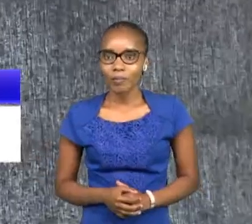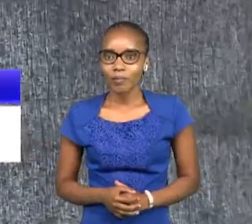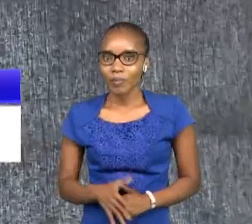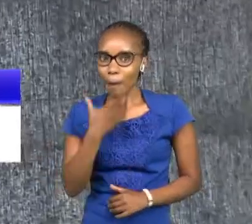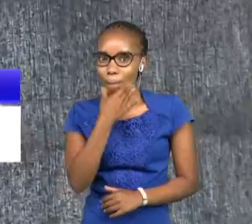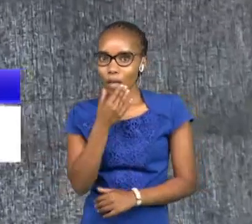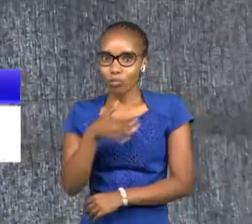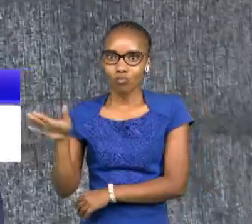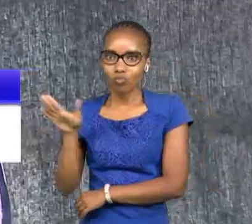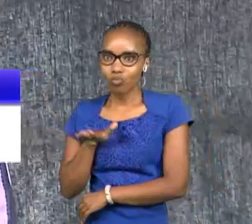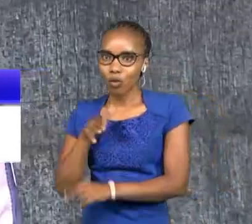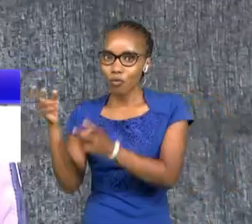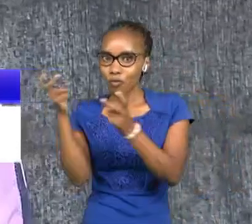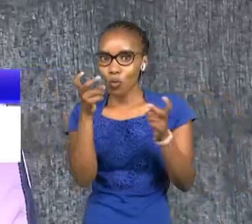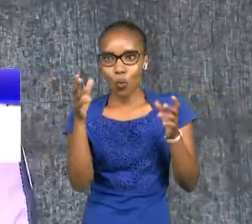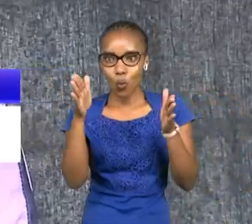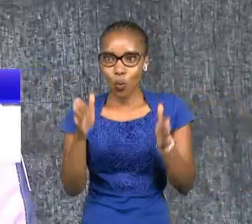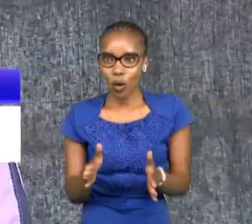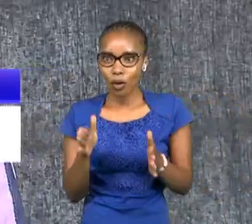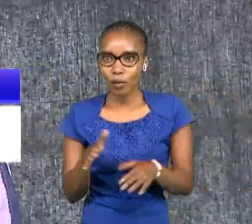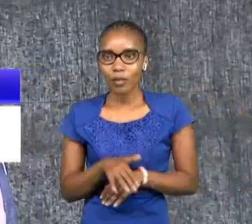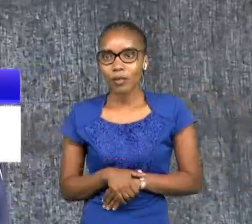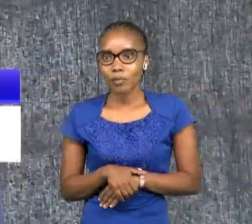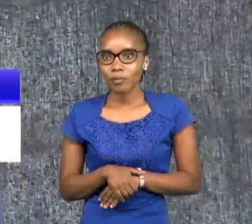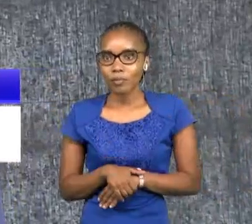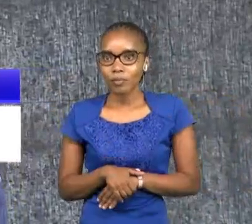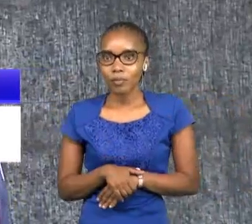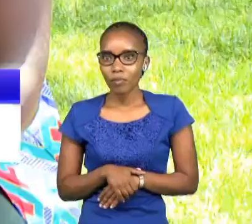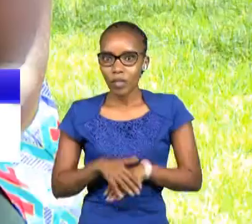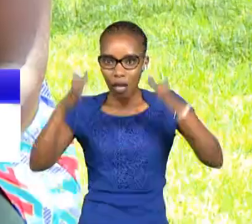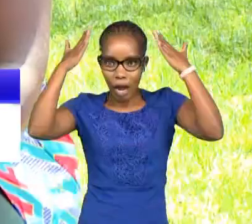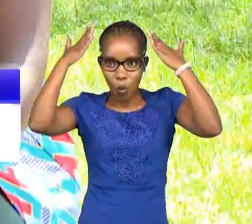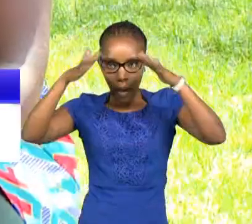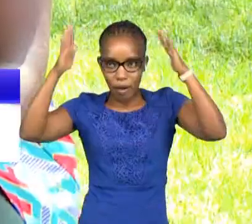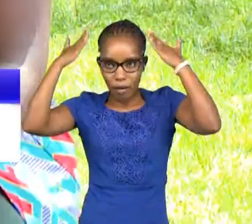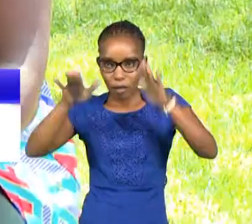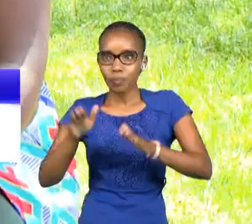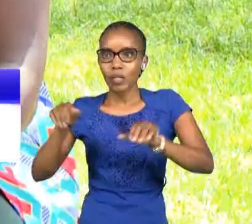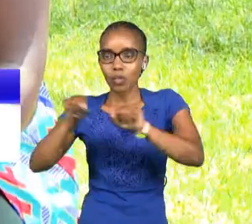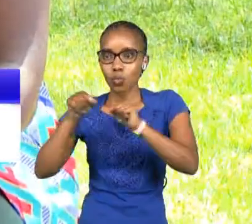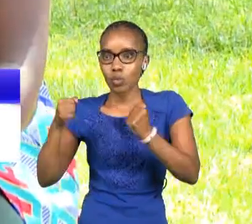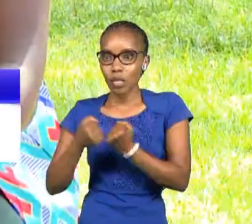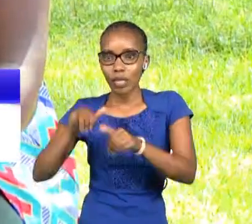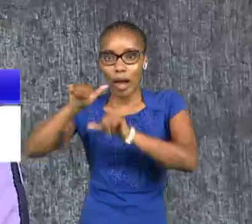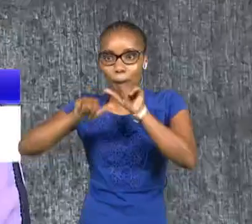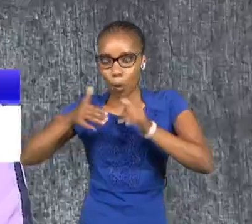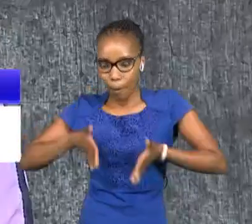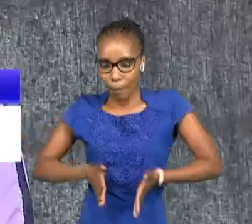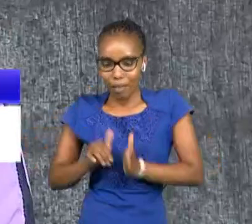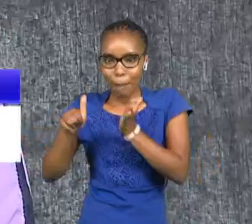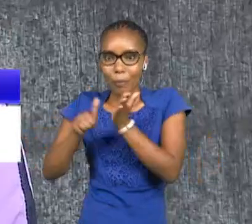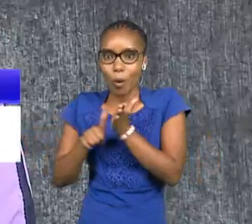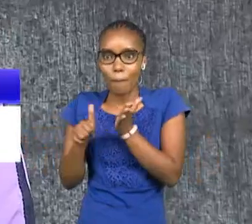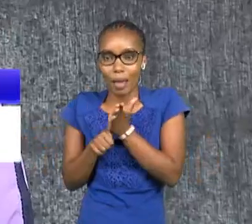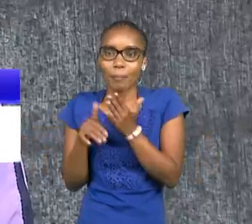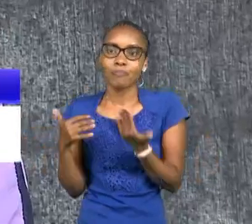and gentlemen, or viewers, this is just in light of creating awareness to the society on birth defects, their causes, and of course